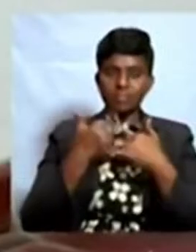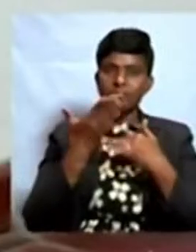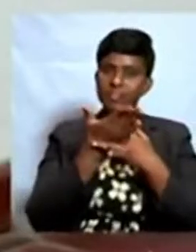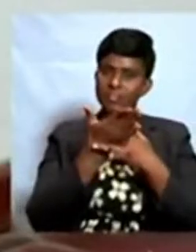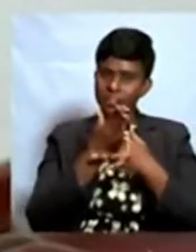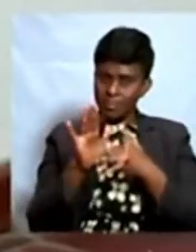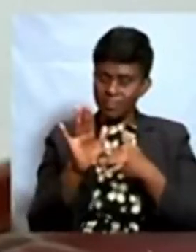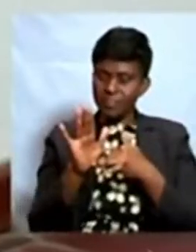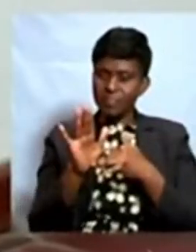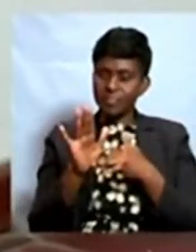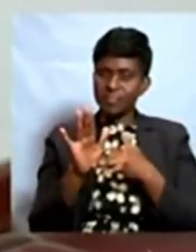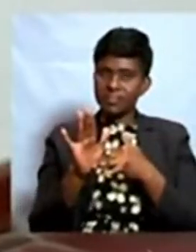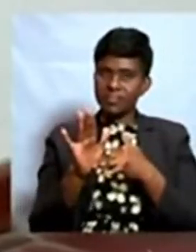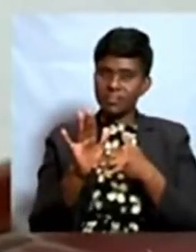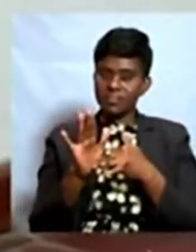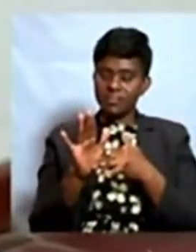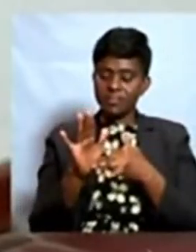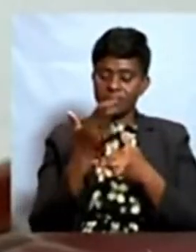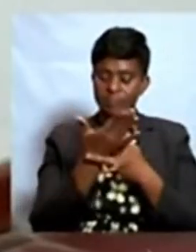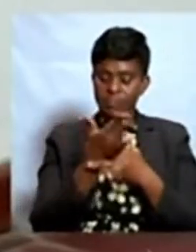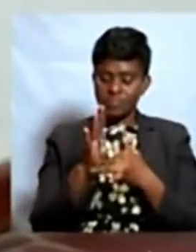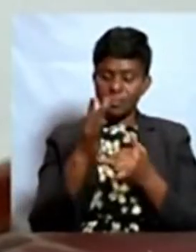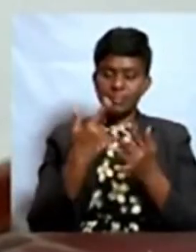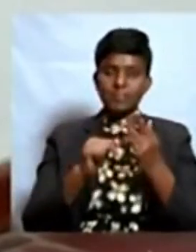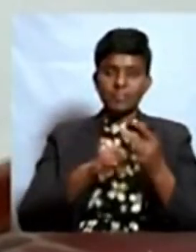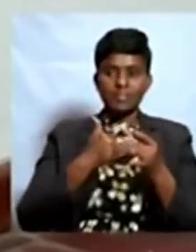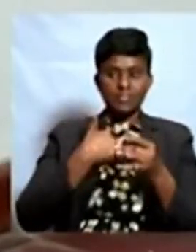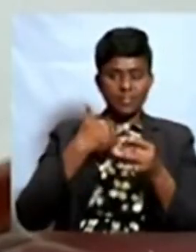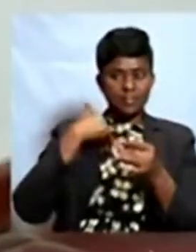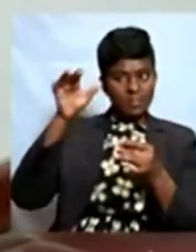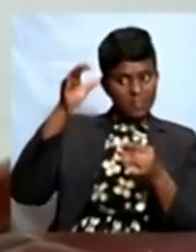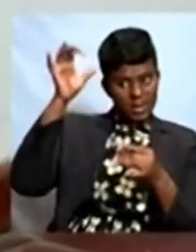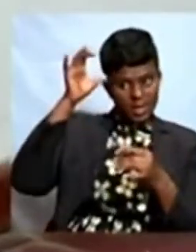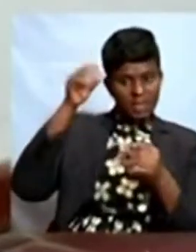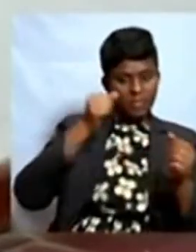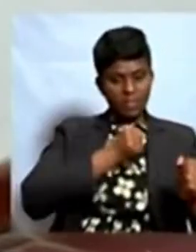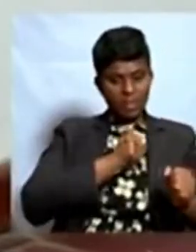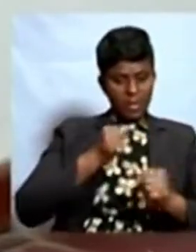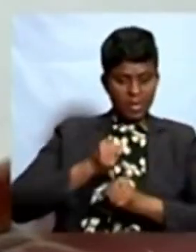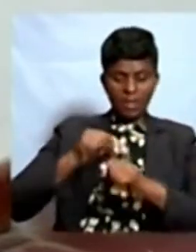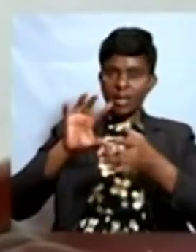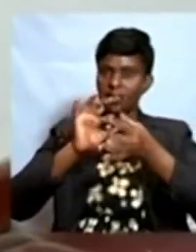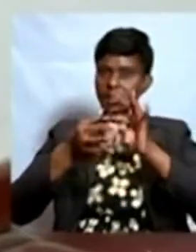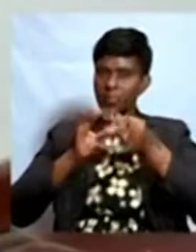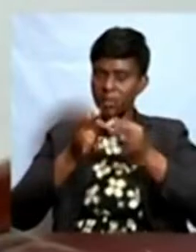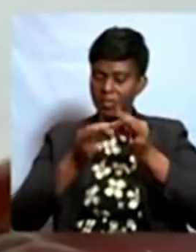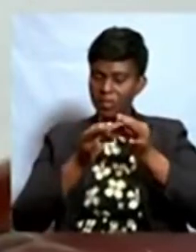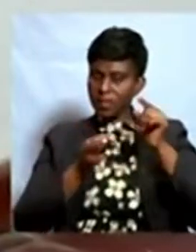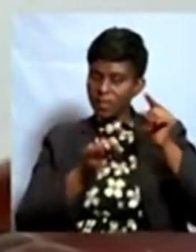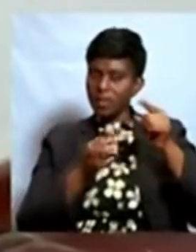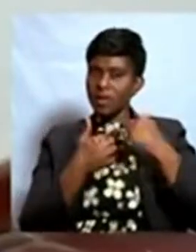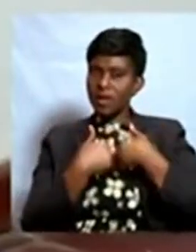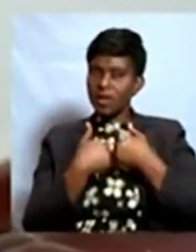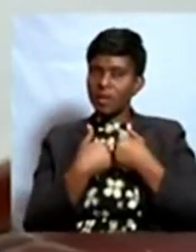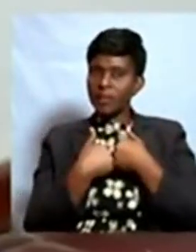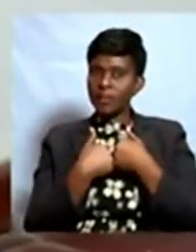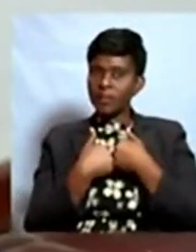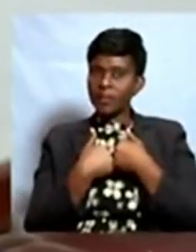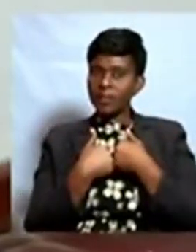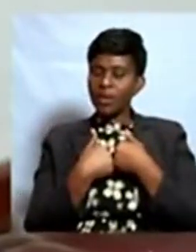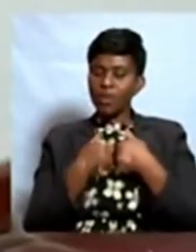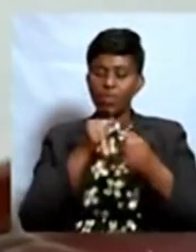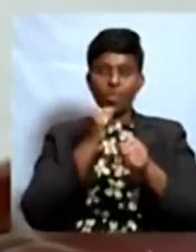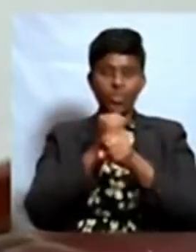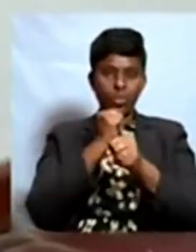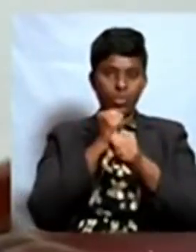fact, we do what we call civil military coordination. So currently there is a